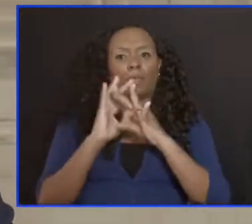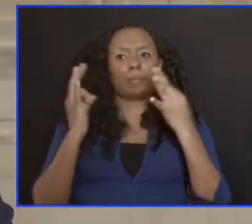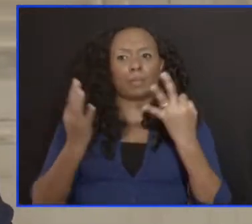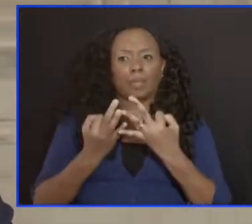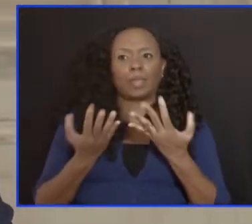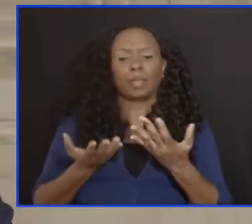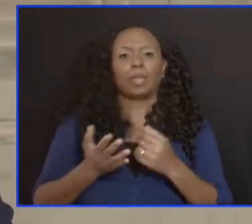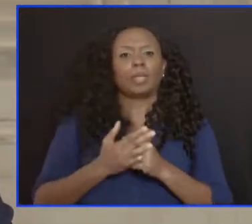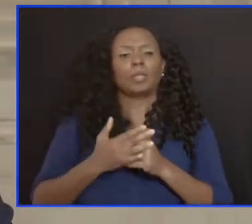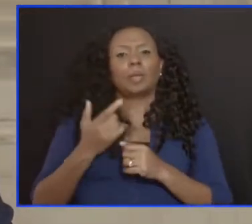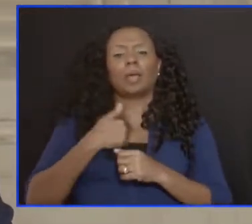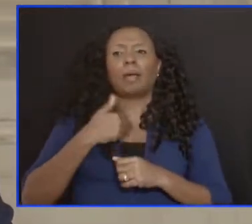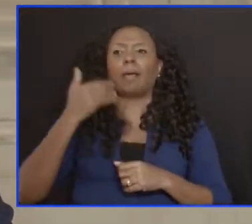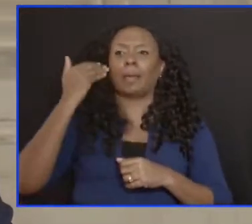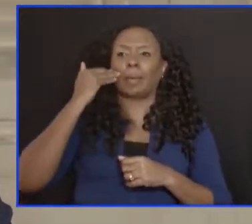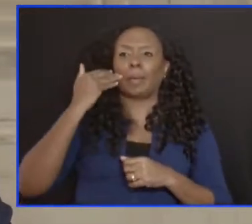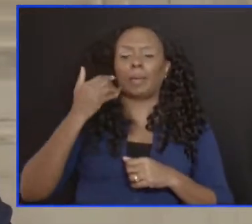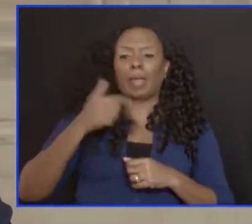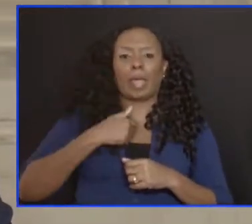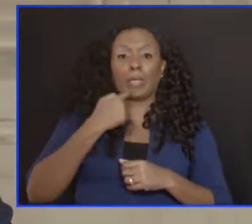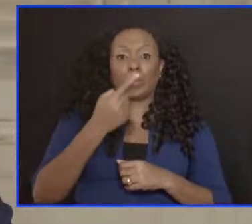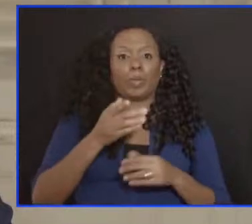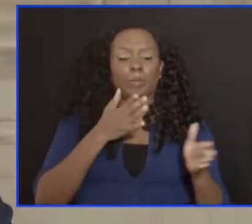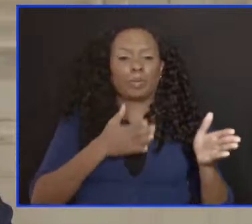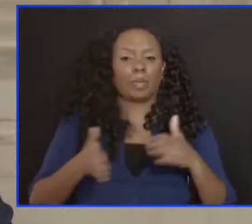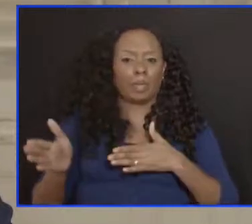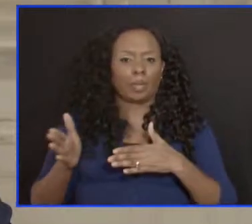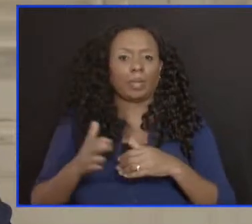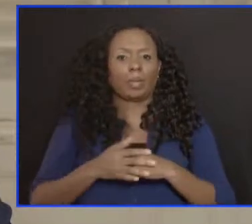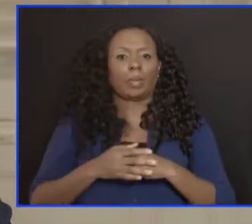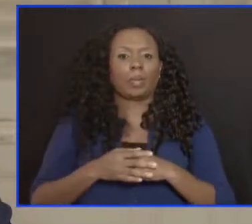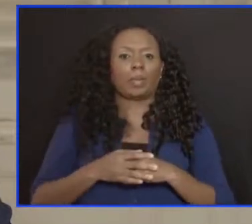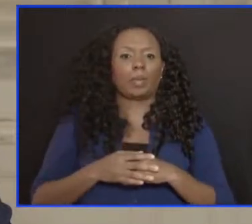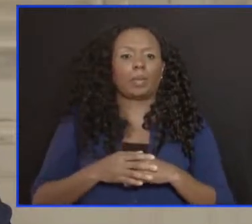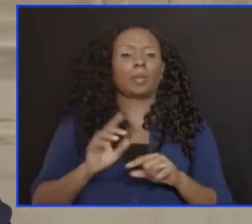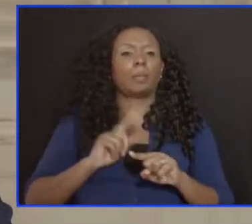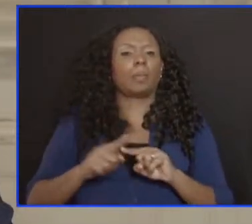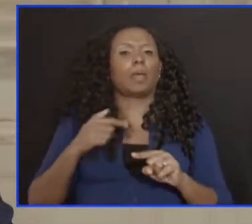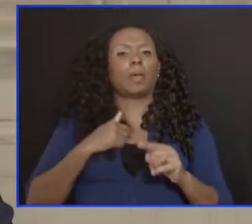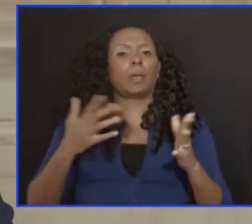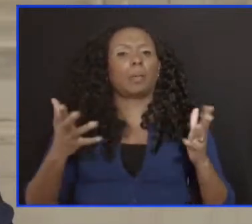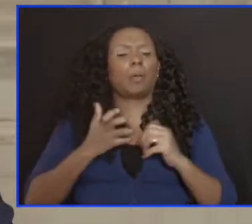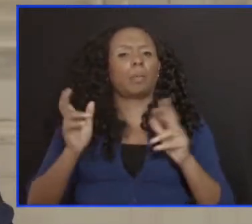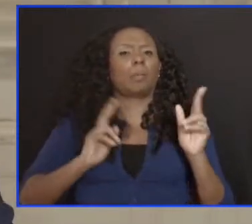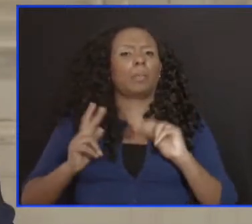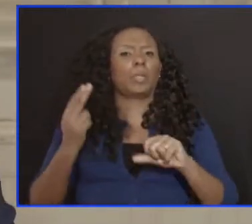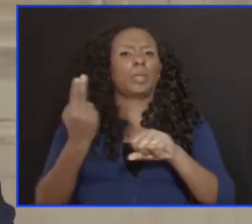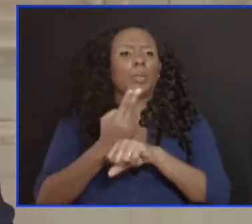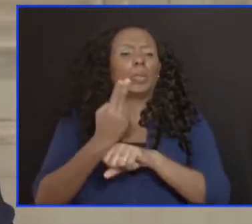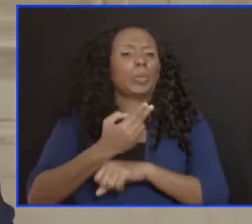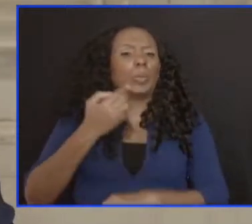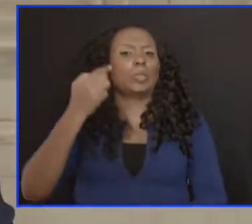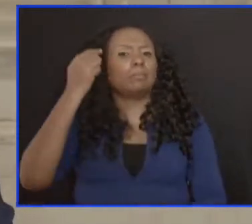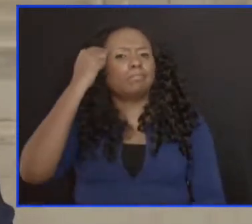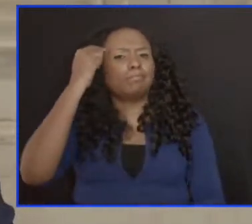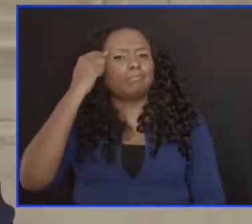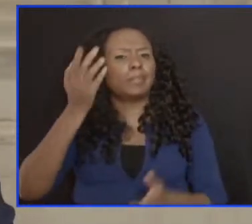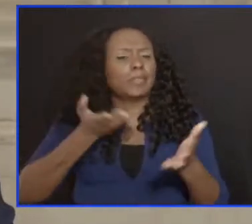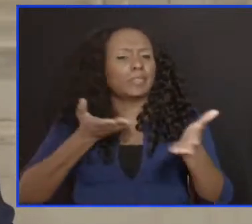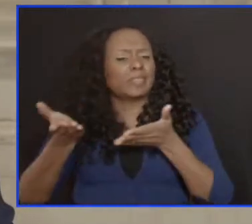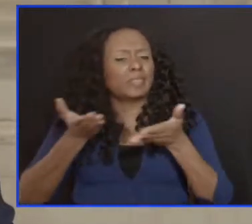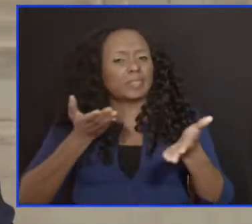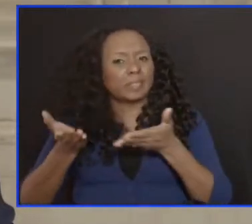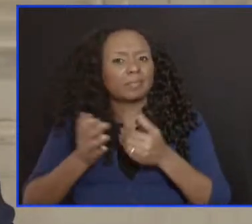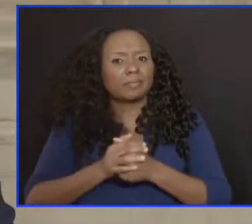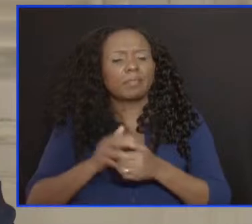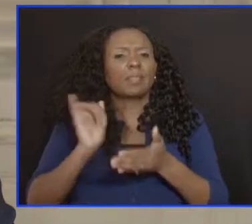Marlon, I will still push for the psychological services to maintain the psychological aid, which is a